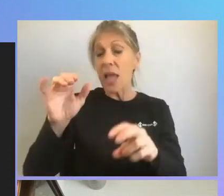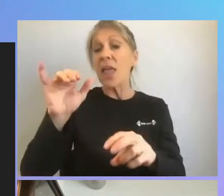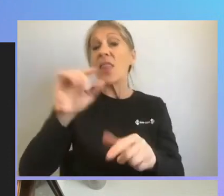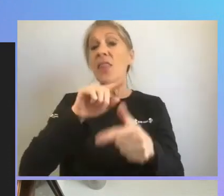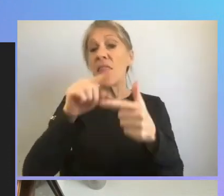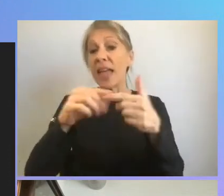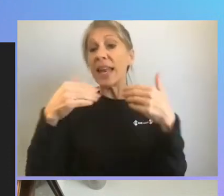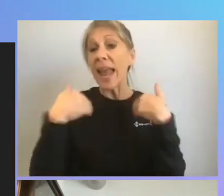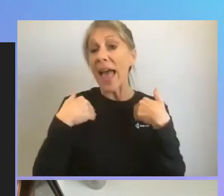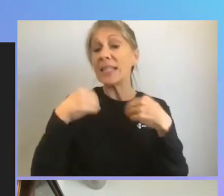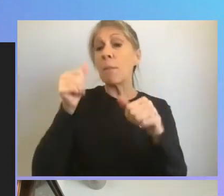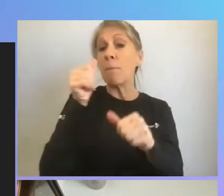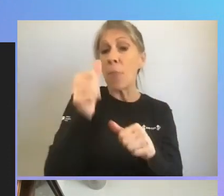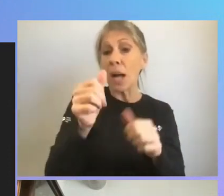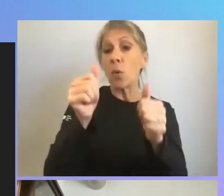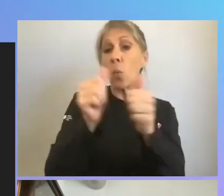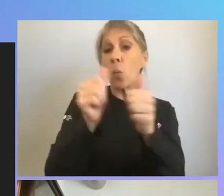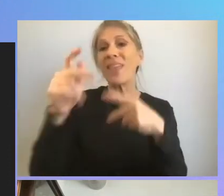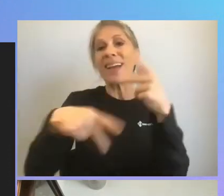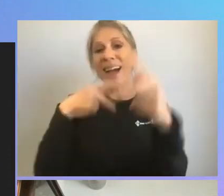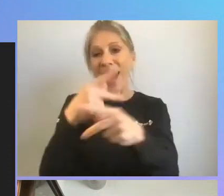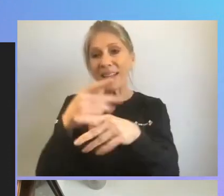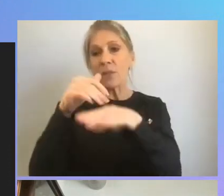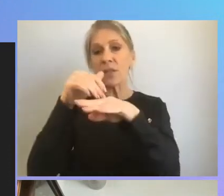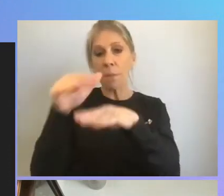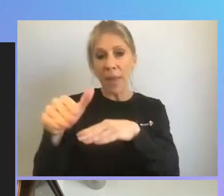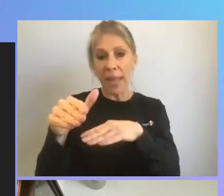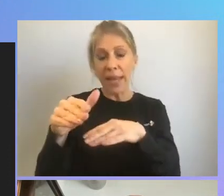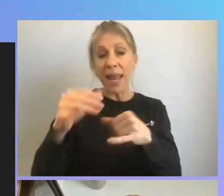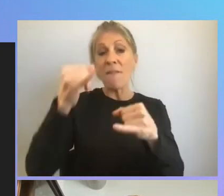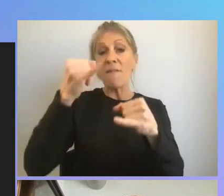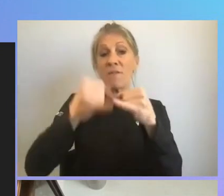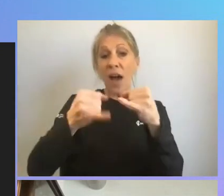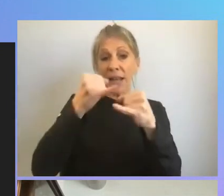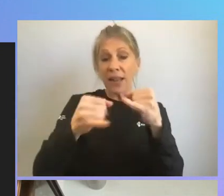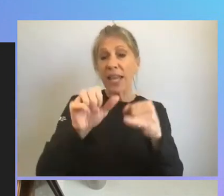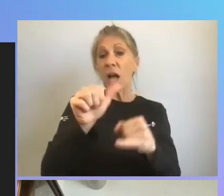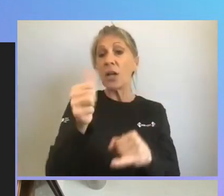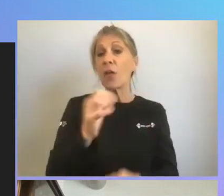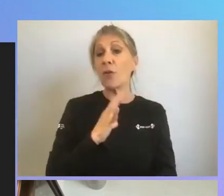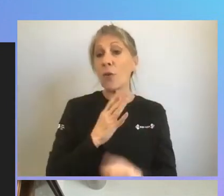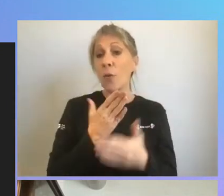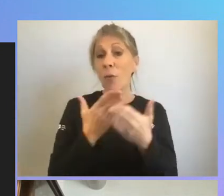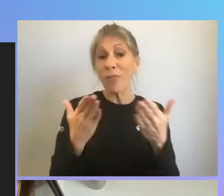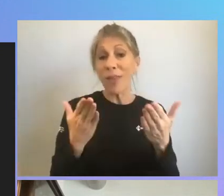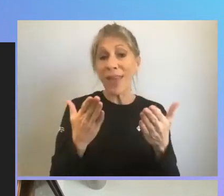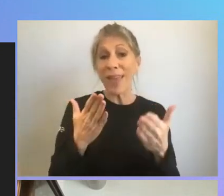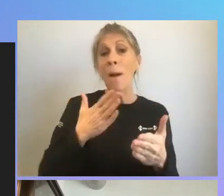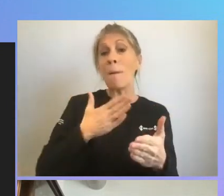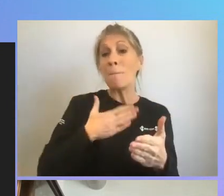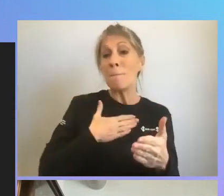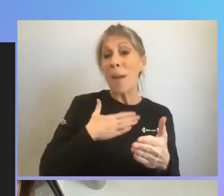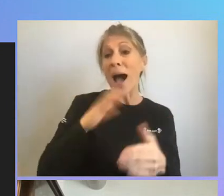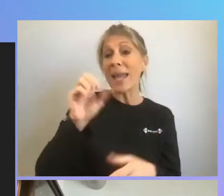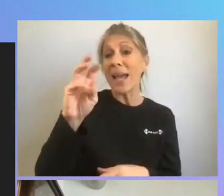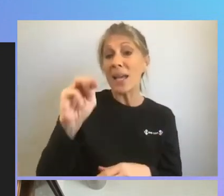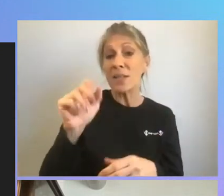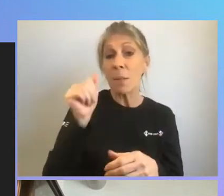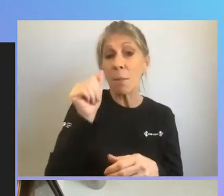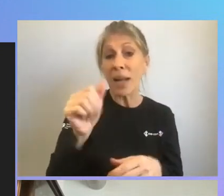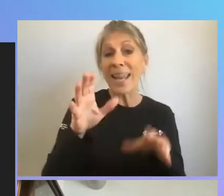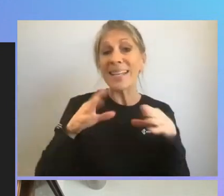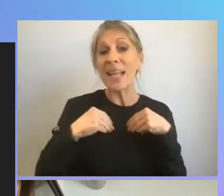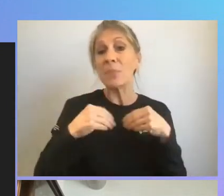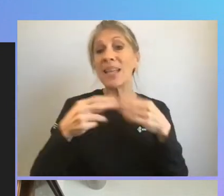button with a type of submit. And finally, another cool thing is this my custom button component accepts a label